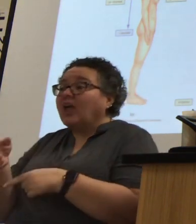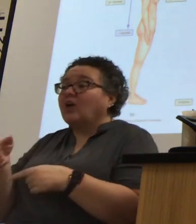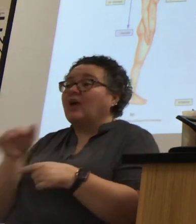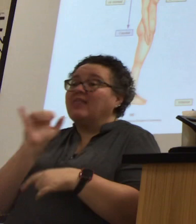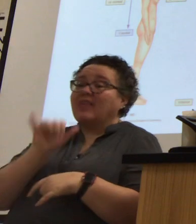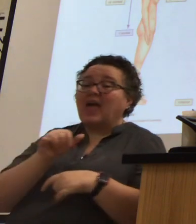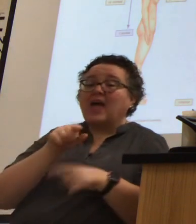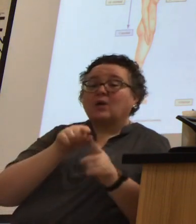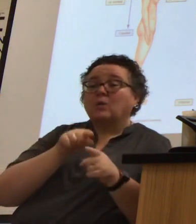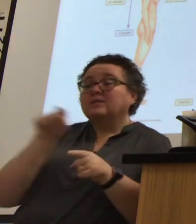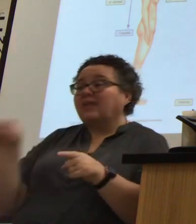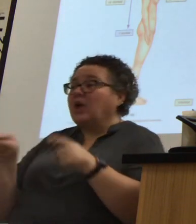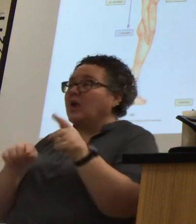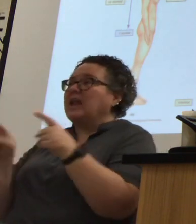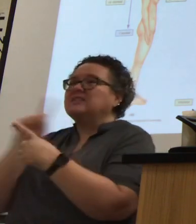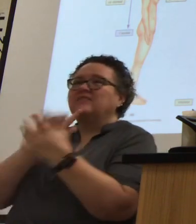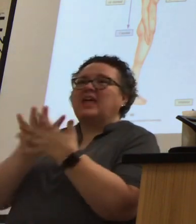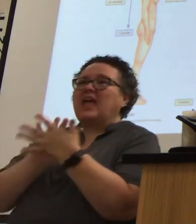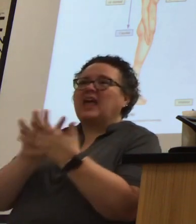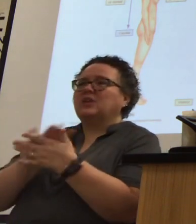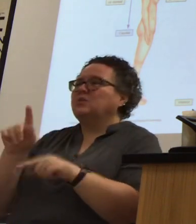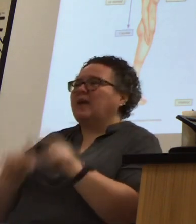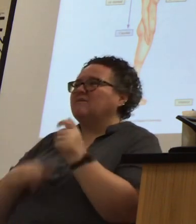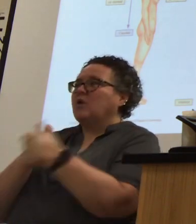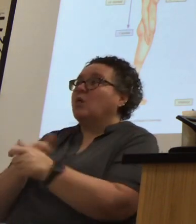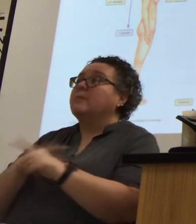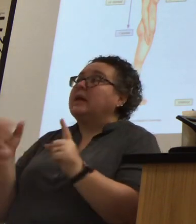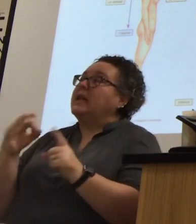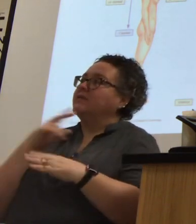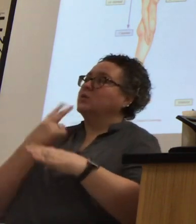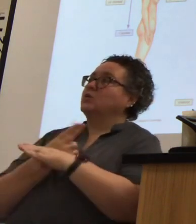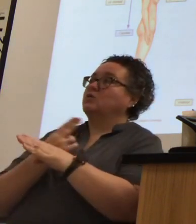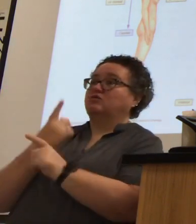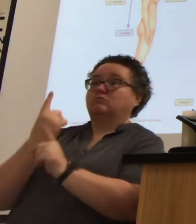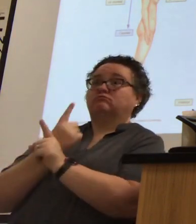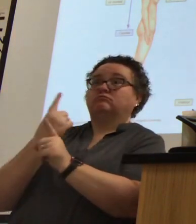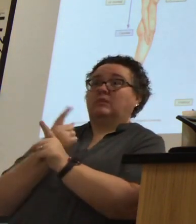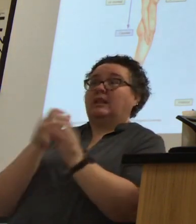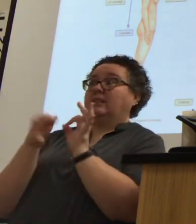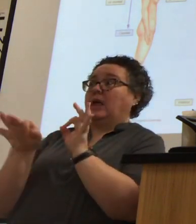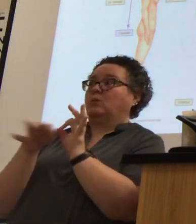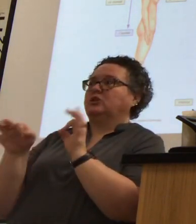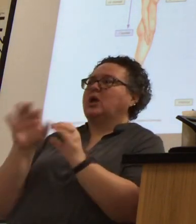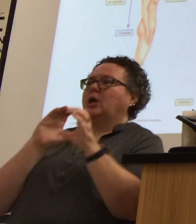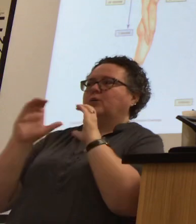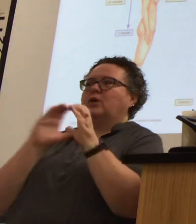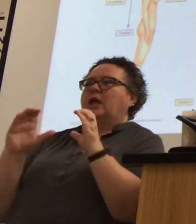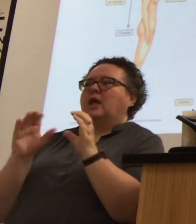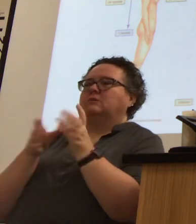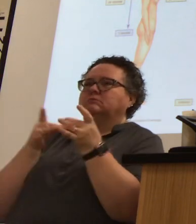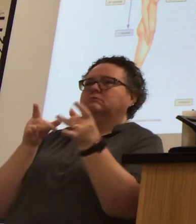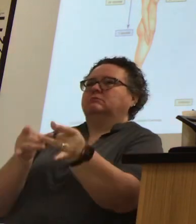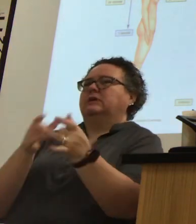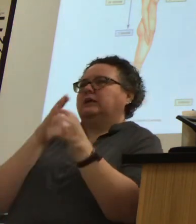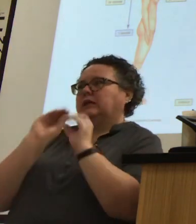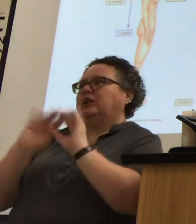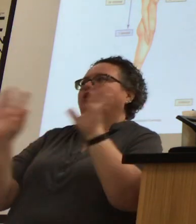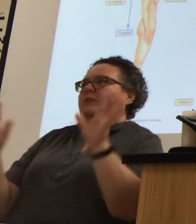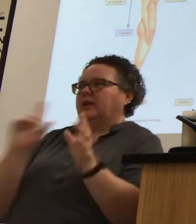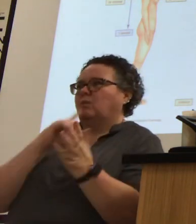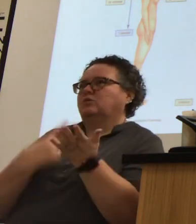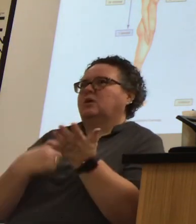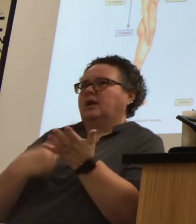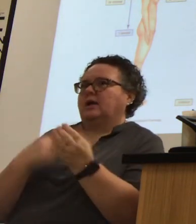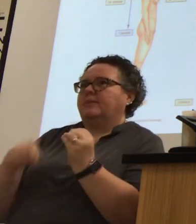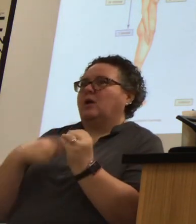there goes here, and it's very vague and you can't follow. But if you use the right language, then you can communicate more clearly what you're talking about. First